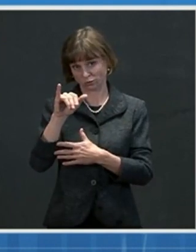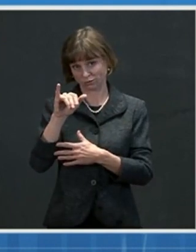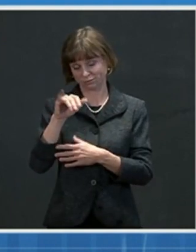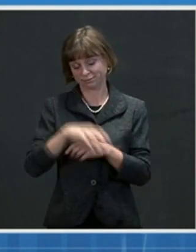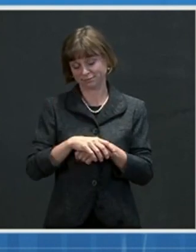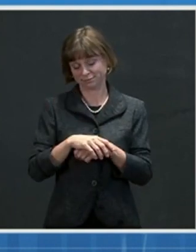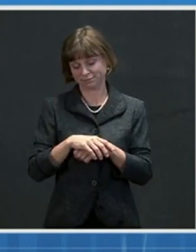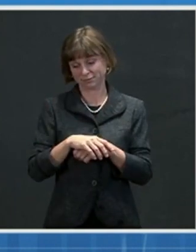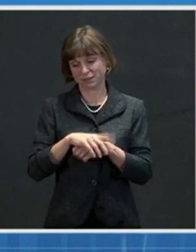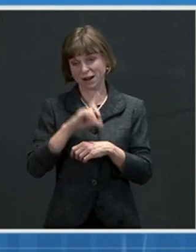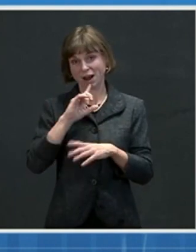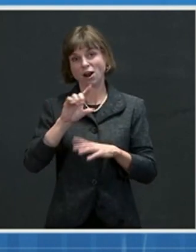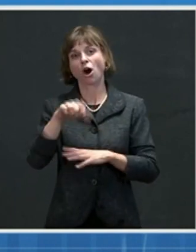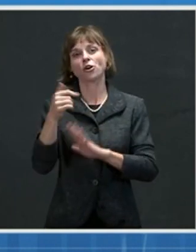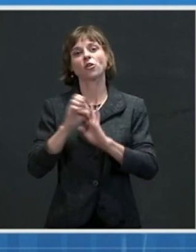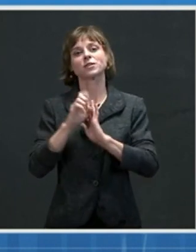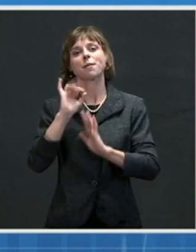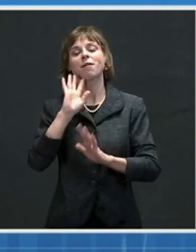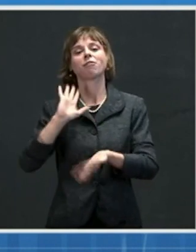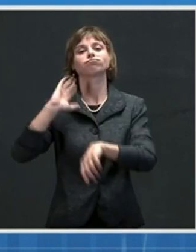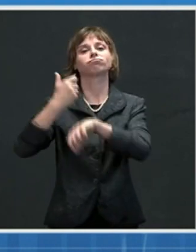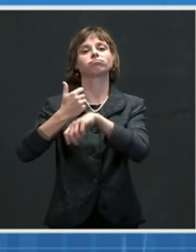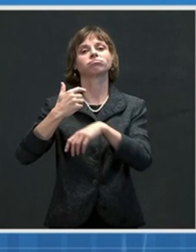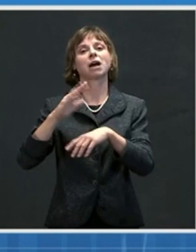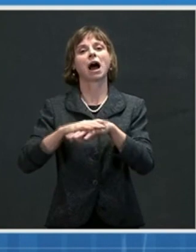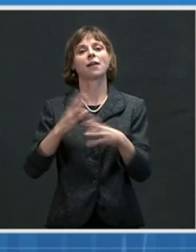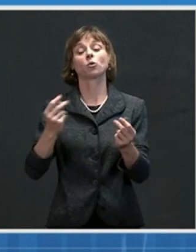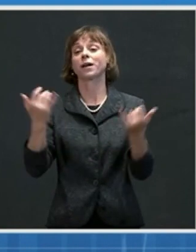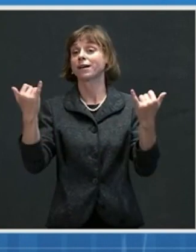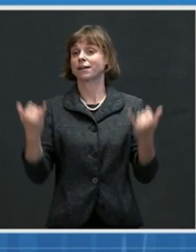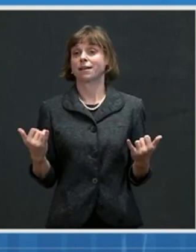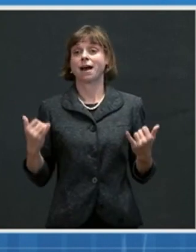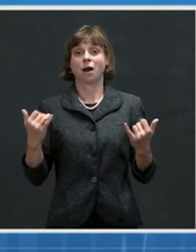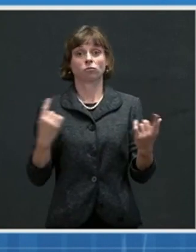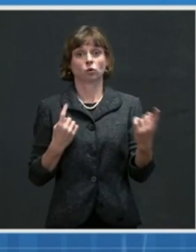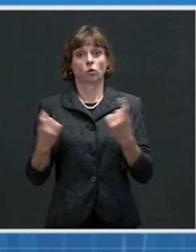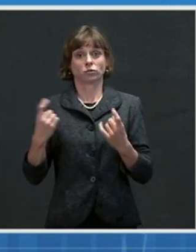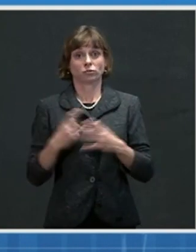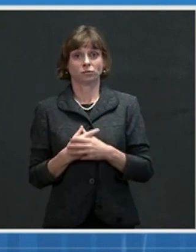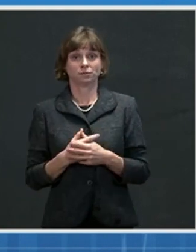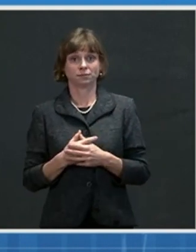ground. With that, let me open it up for questions.